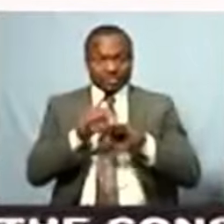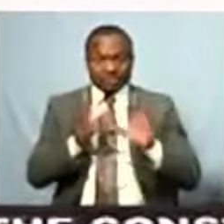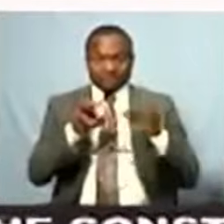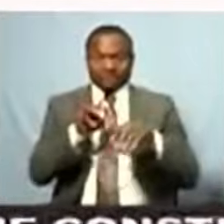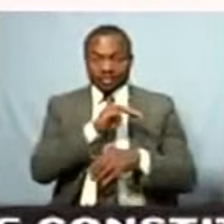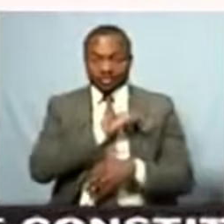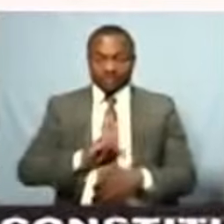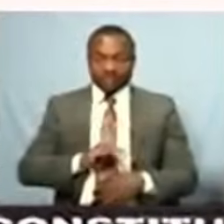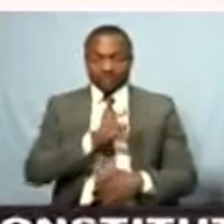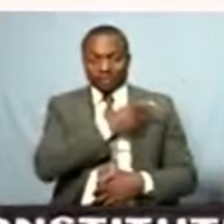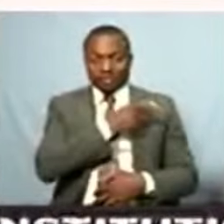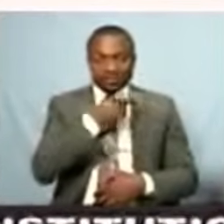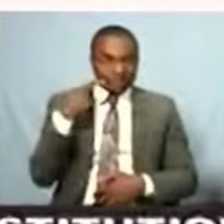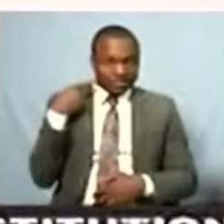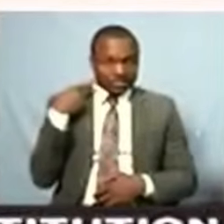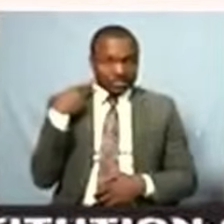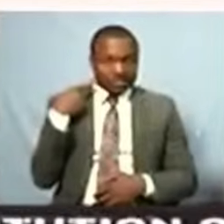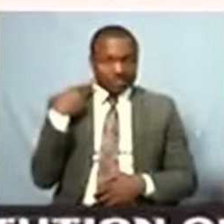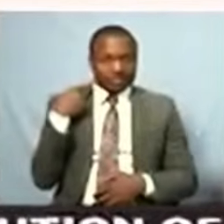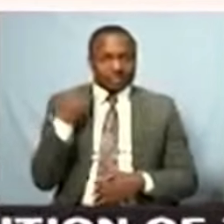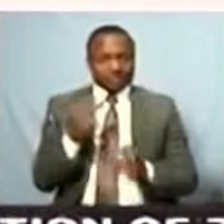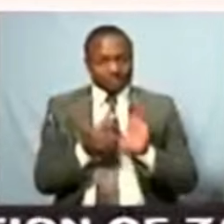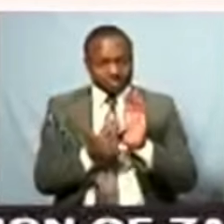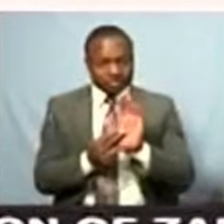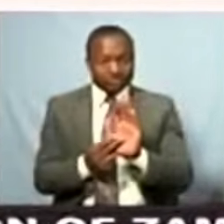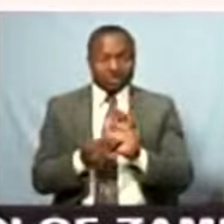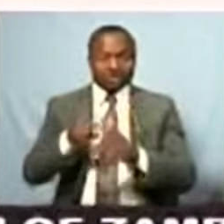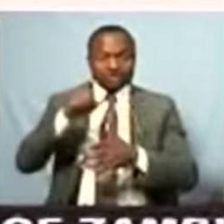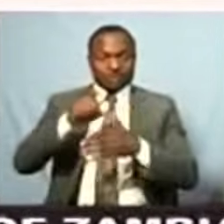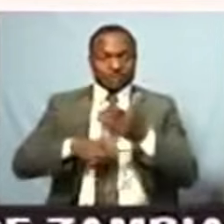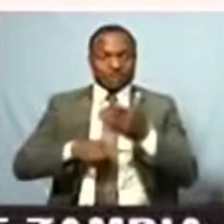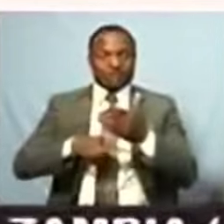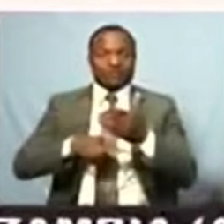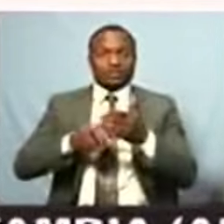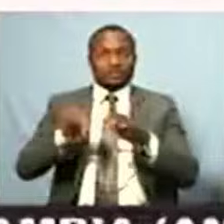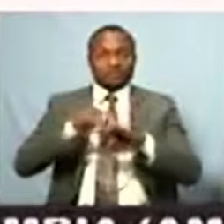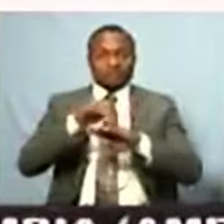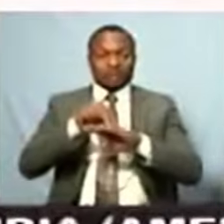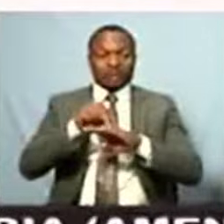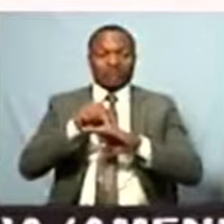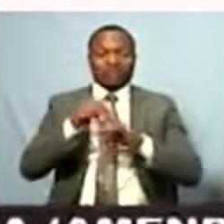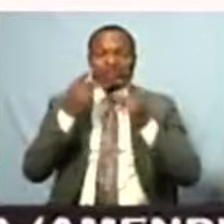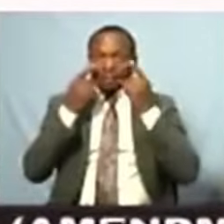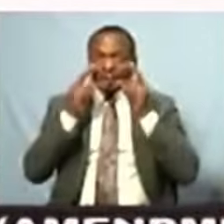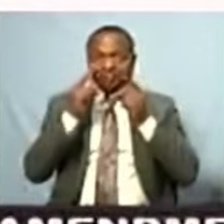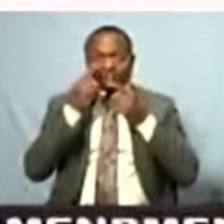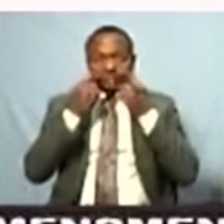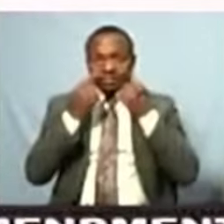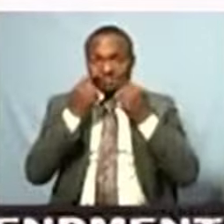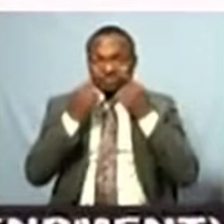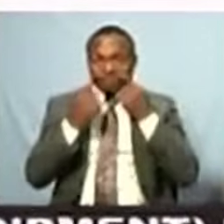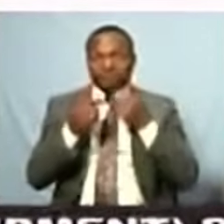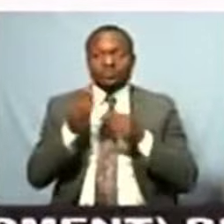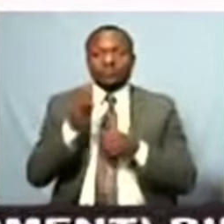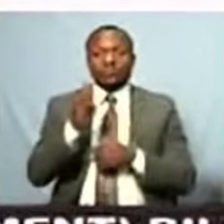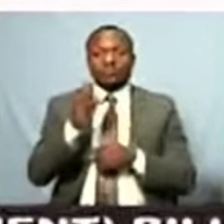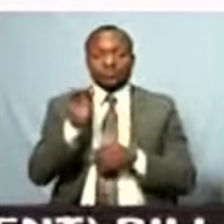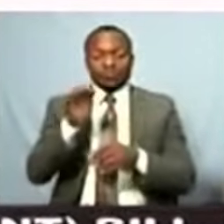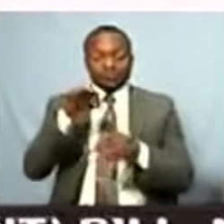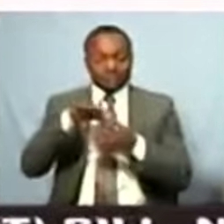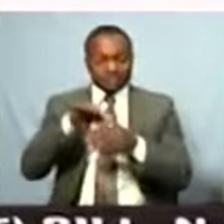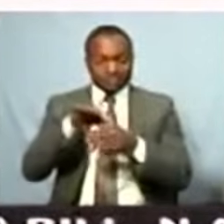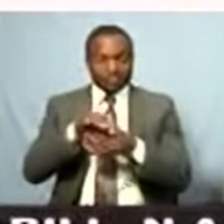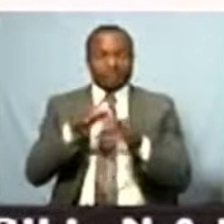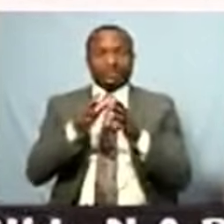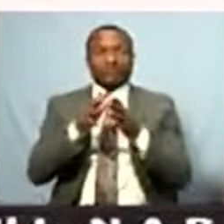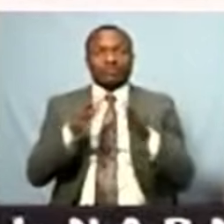parliament, which has proved to be costly to the nation, and public outcry has generally been that by-elections are a